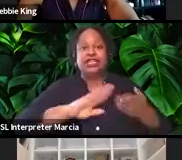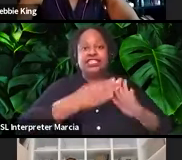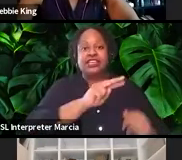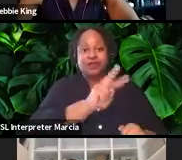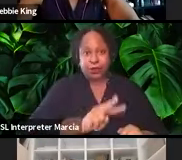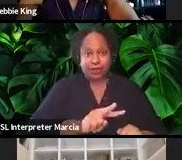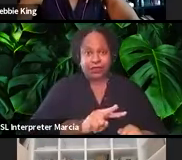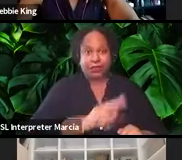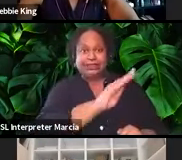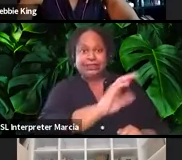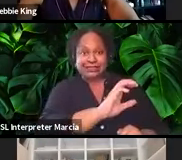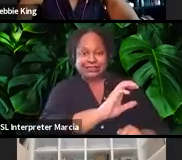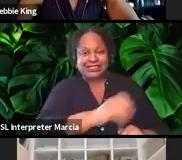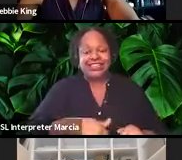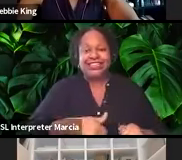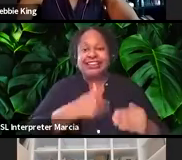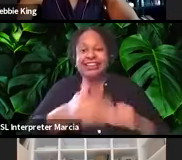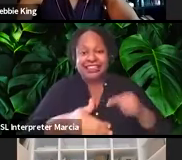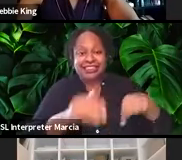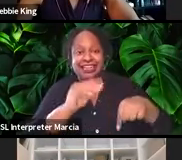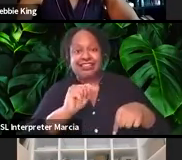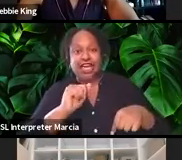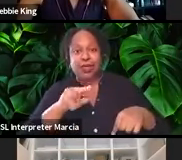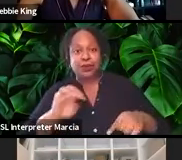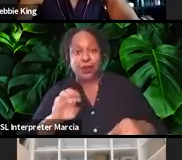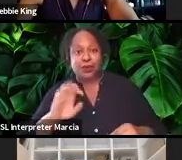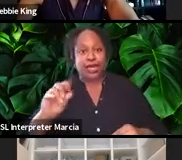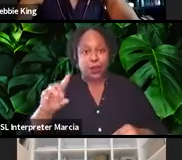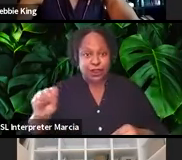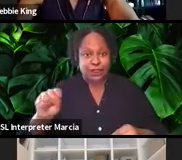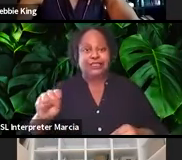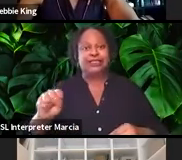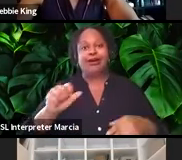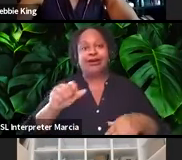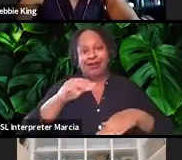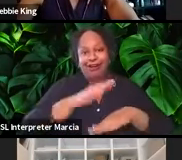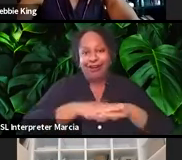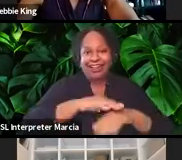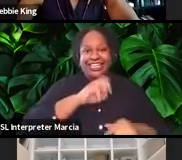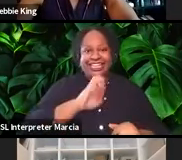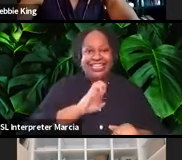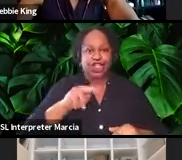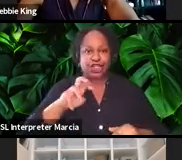Next, we have Tyrone Edwards, journalist and host on e-news updates.